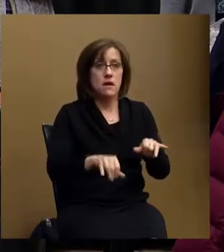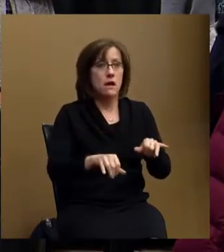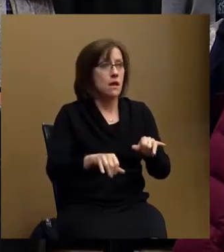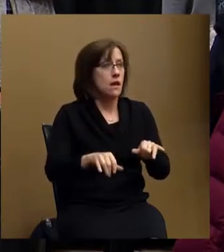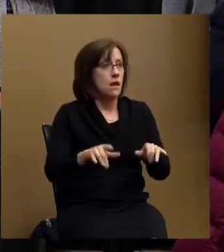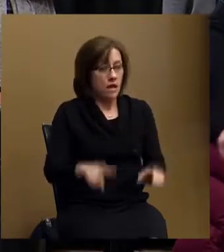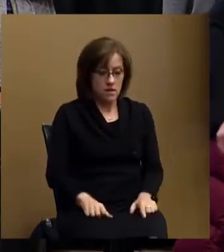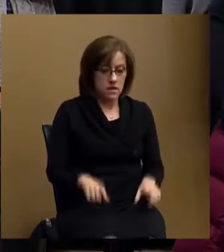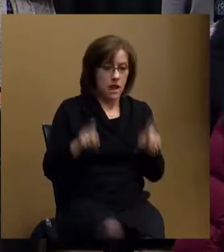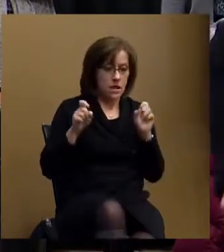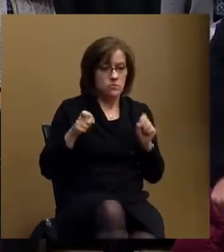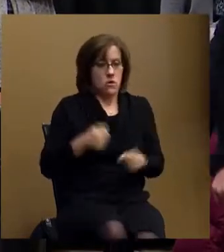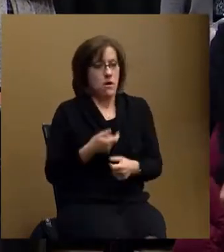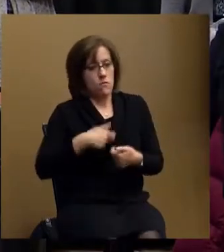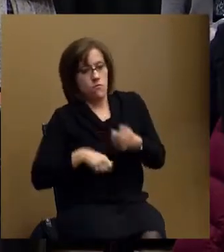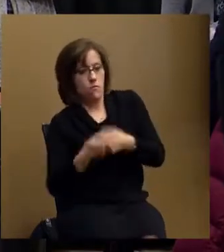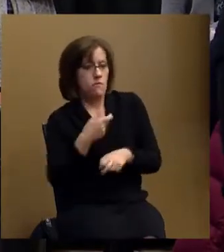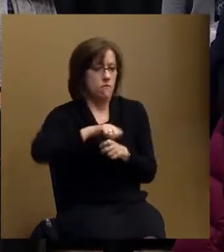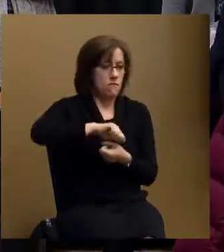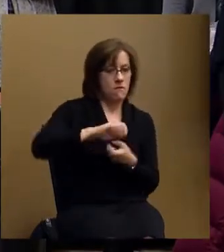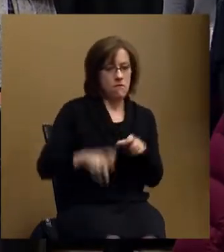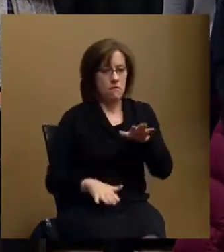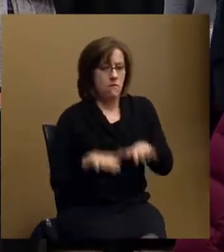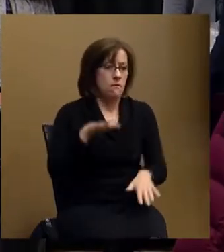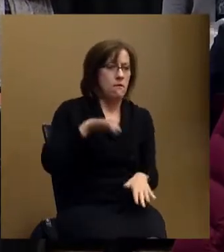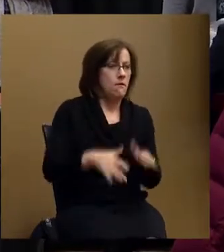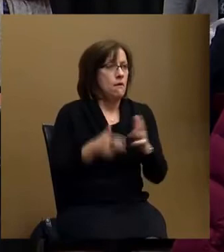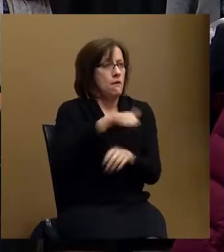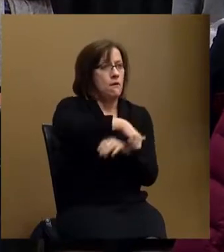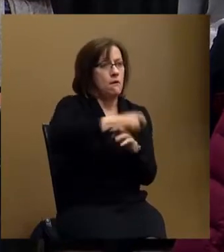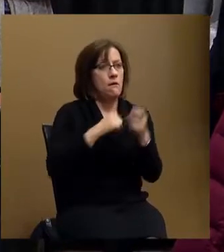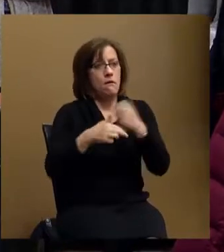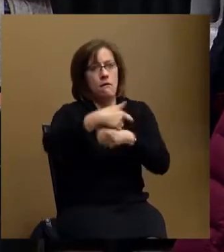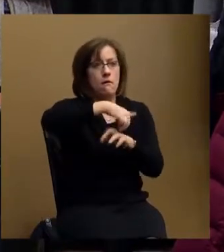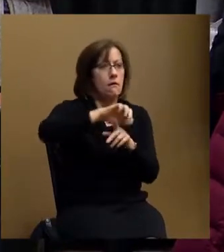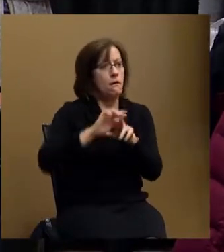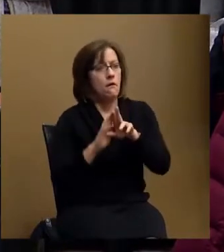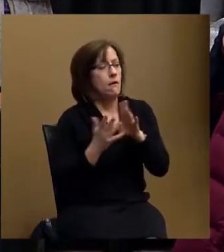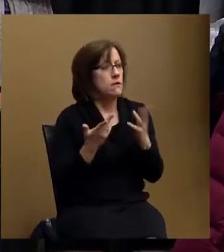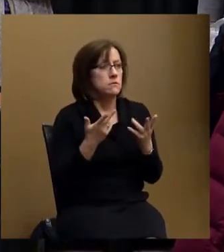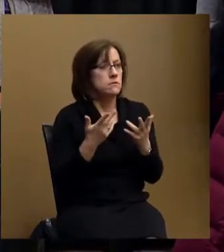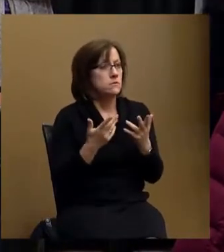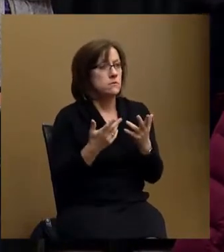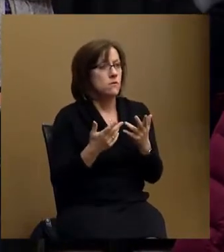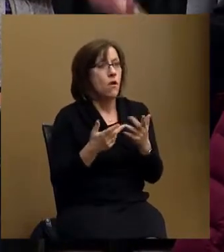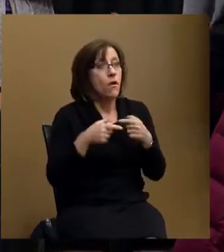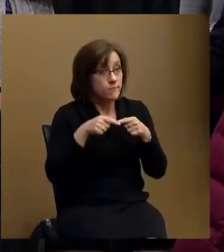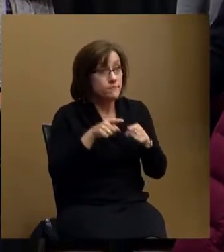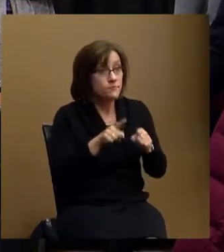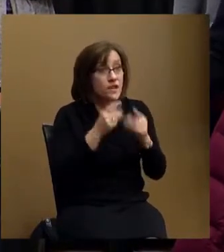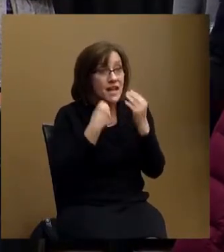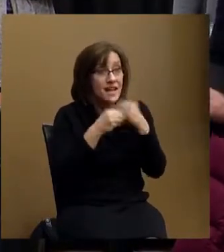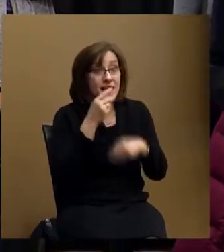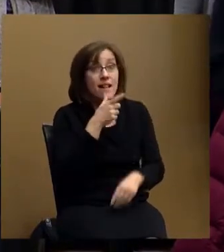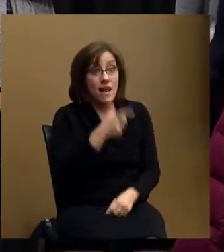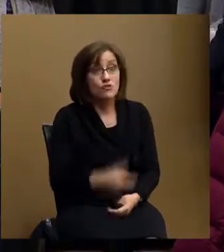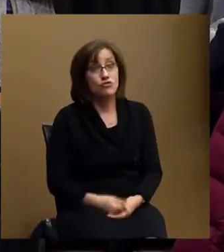legs are up, he's down, he's doing stomping on the ground, all while he's eating his lunch.